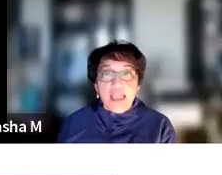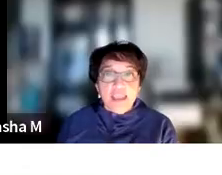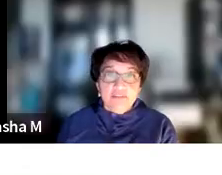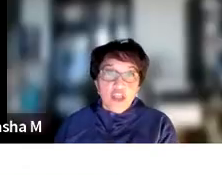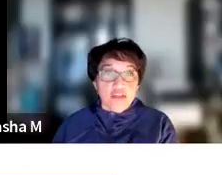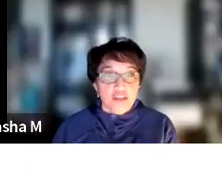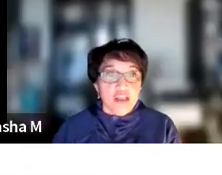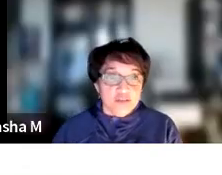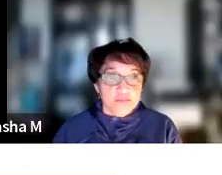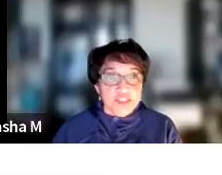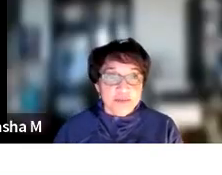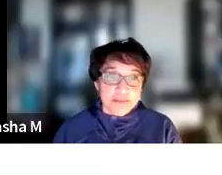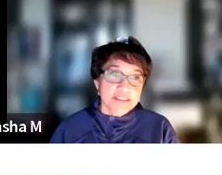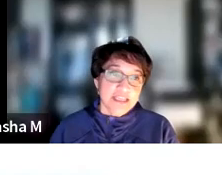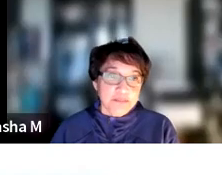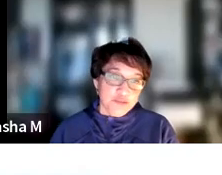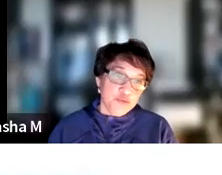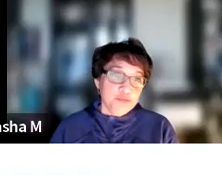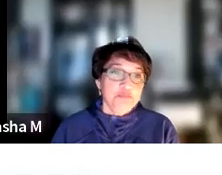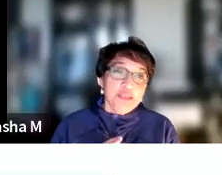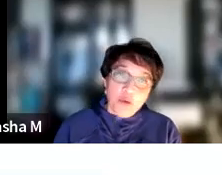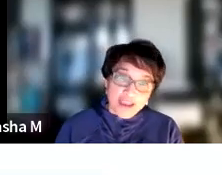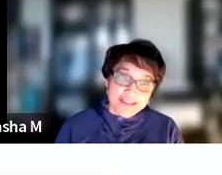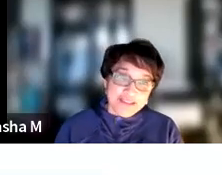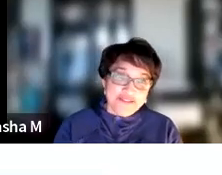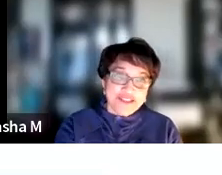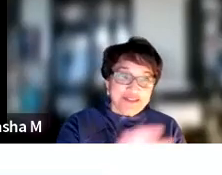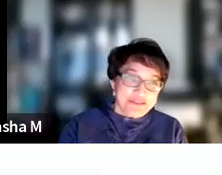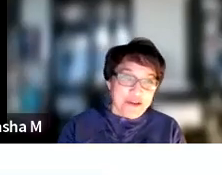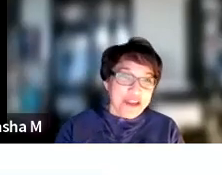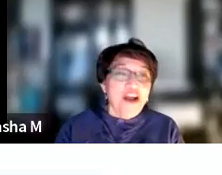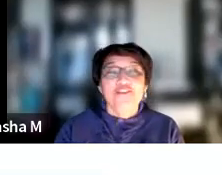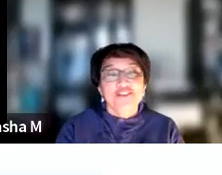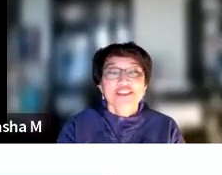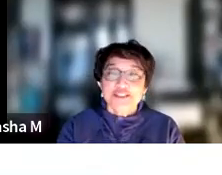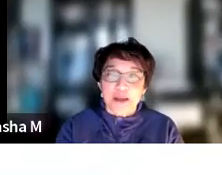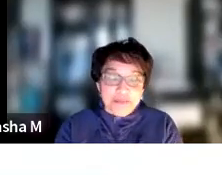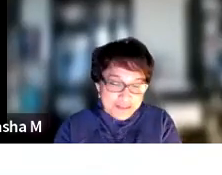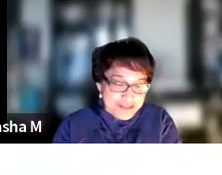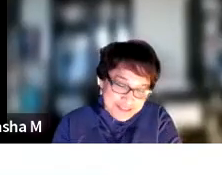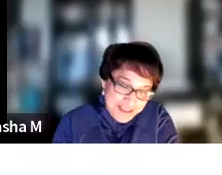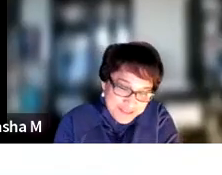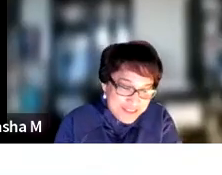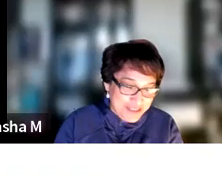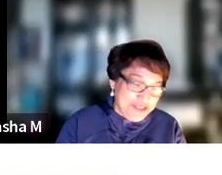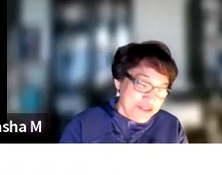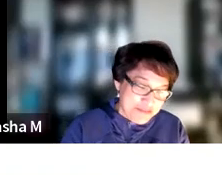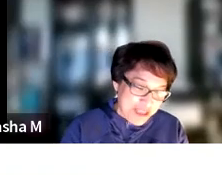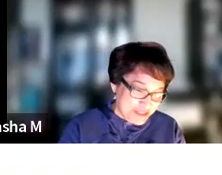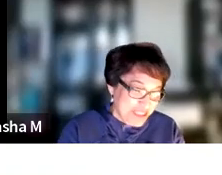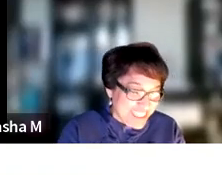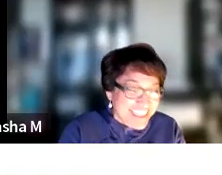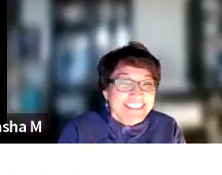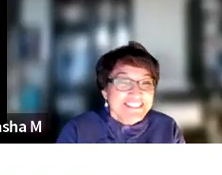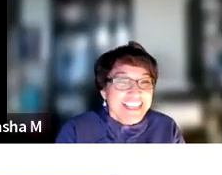Okay, I have a lot of thoughts. So Jamie, please tell me to be quiet if it's going off topic, because I've done that to you in the